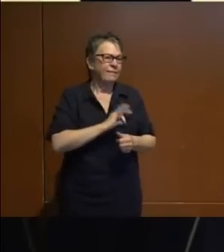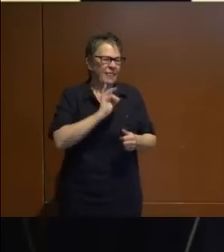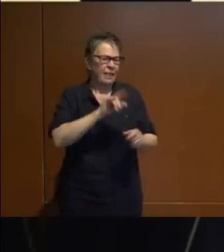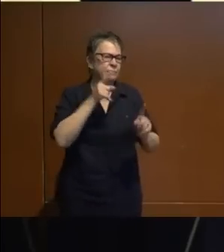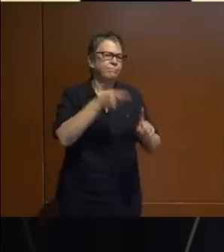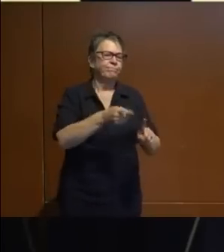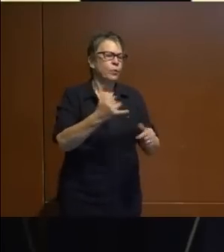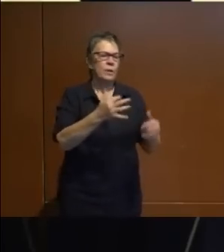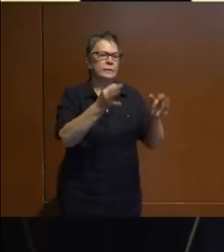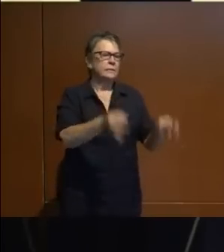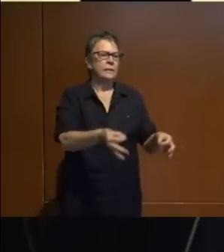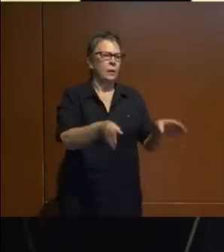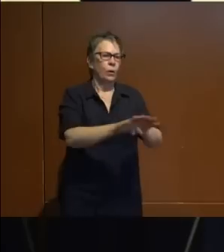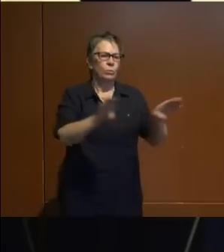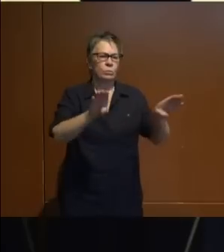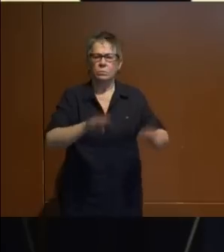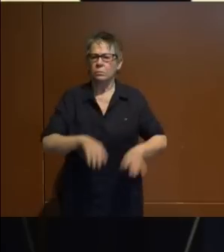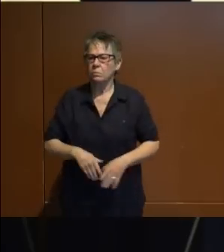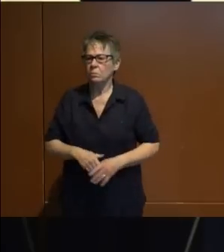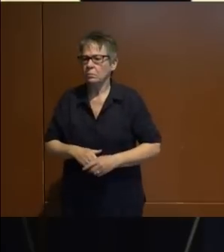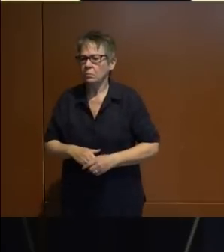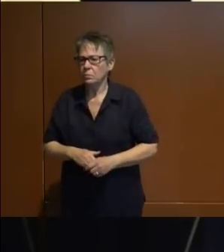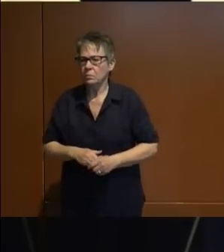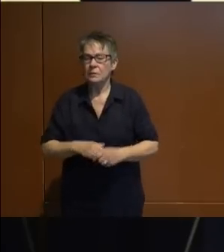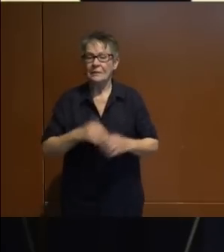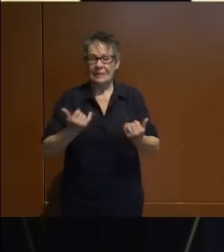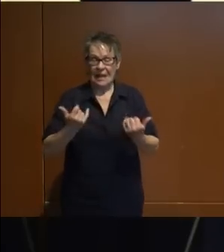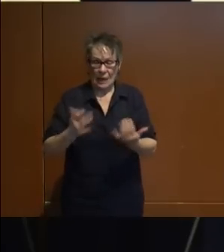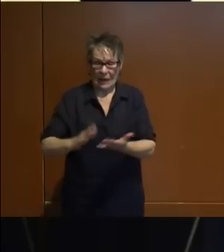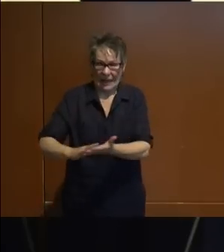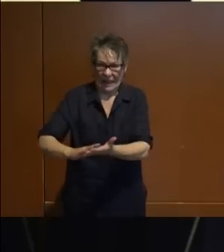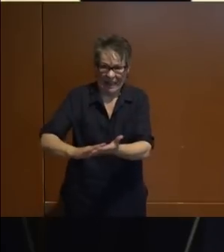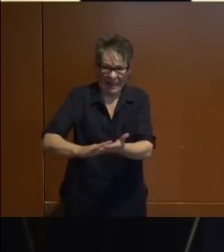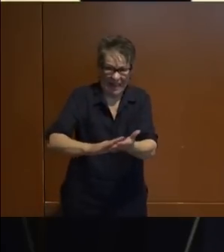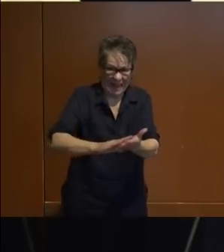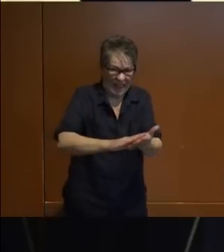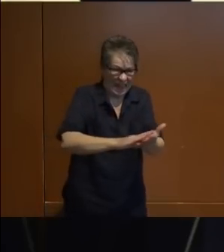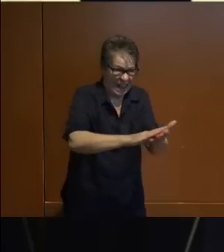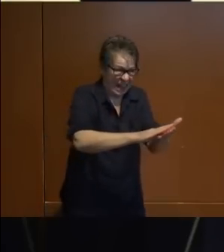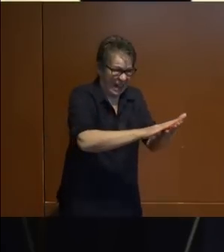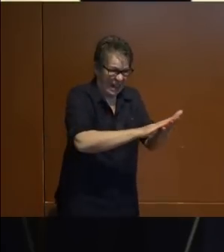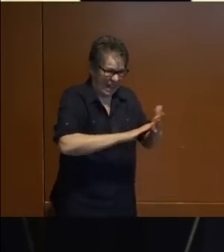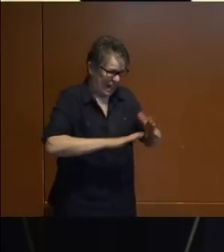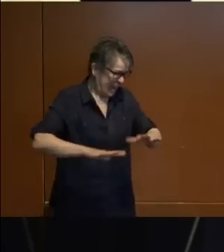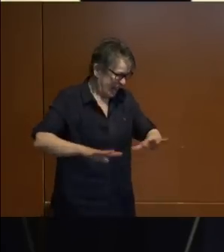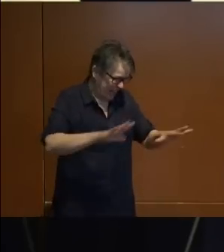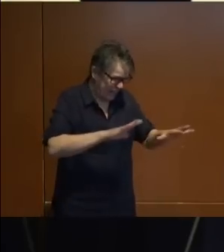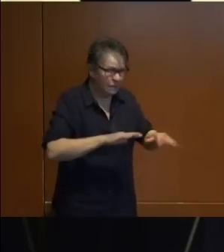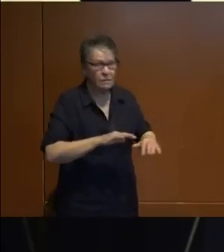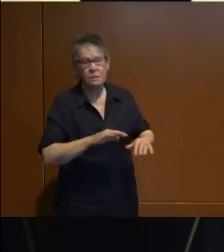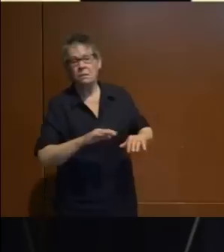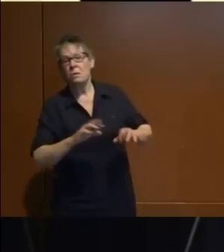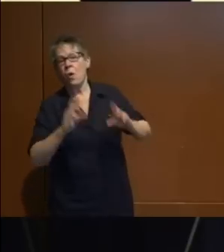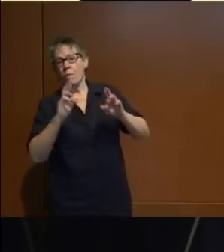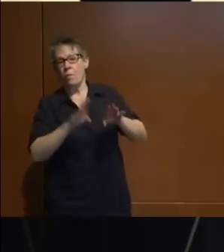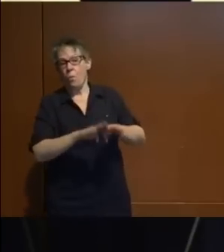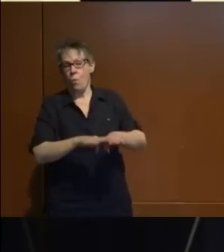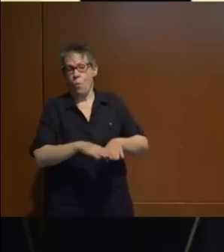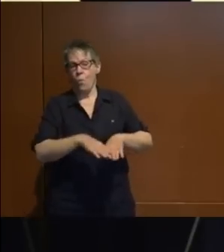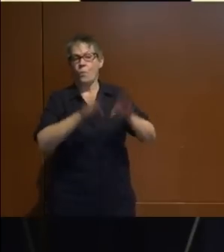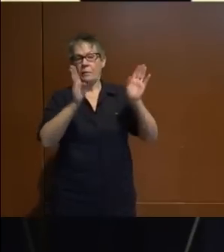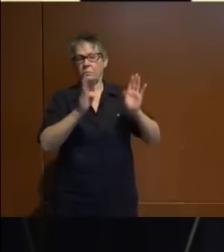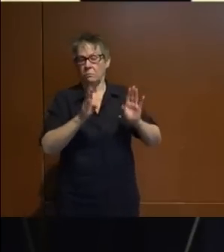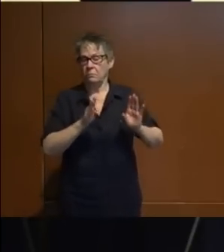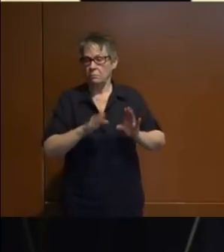and decontamination. We need their 200 beds. It's, like I said last week, it has a strong history